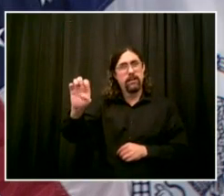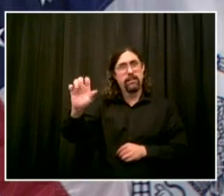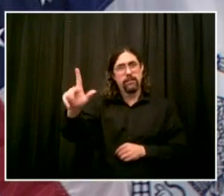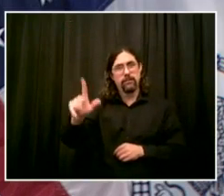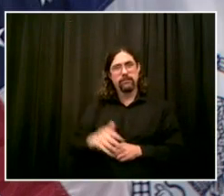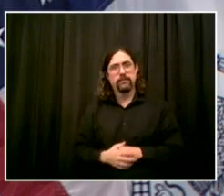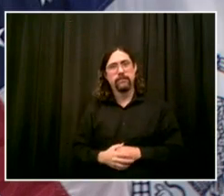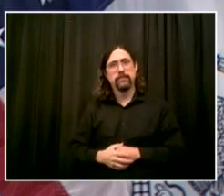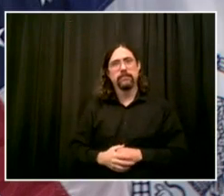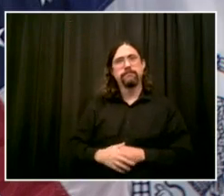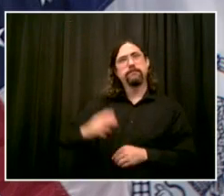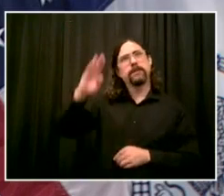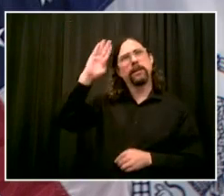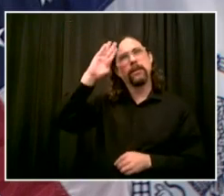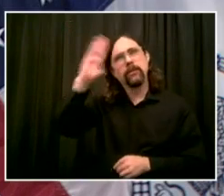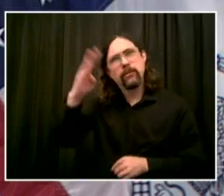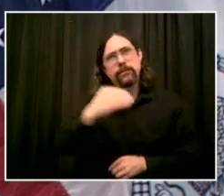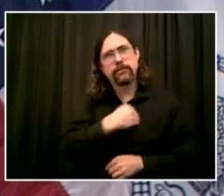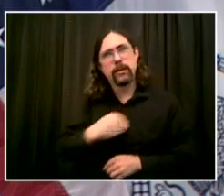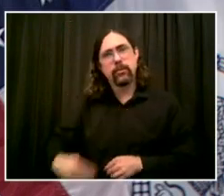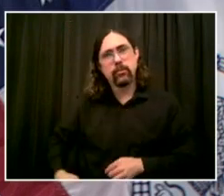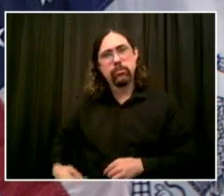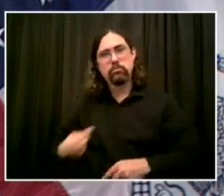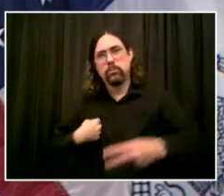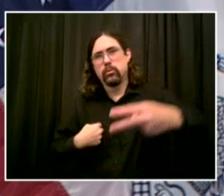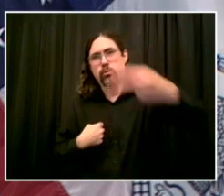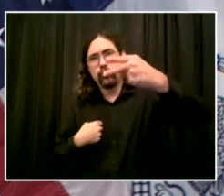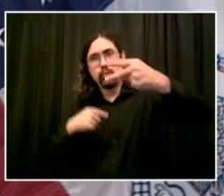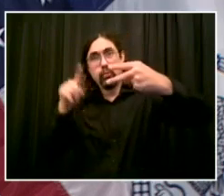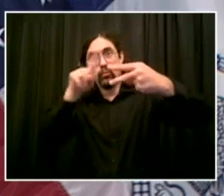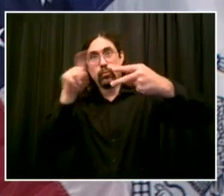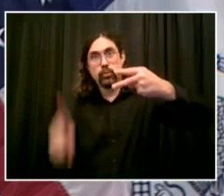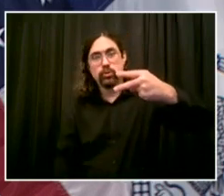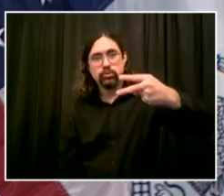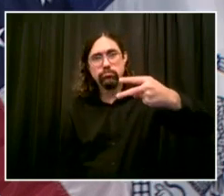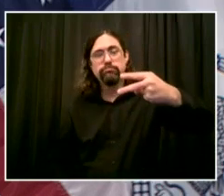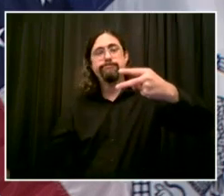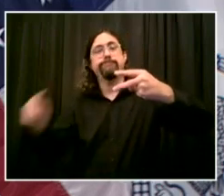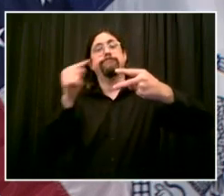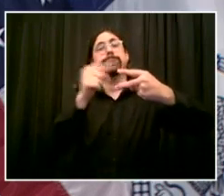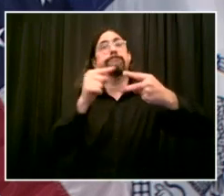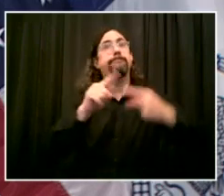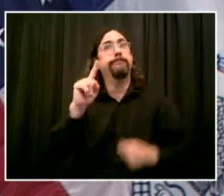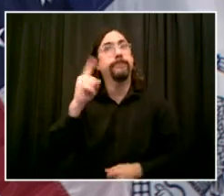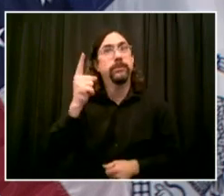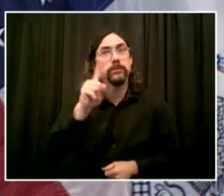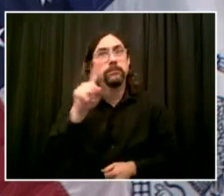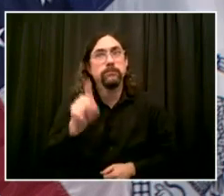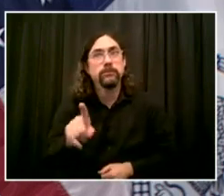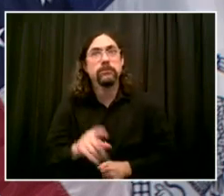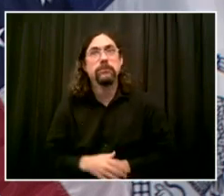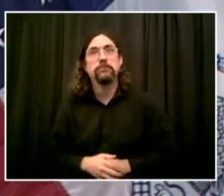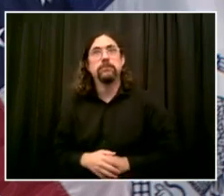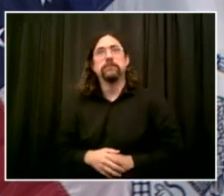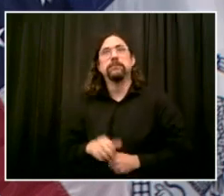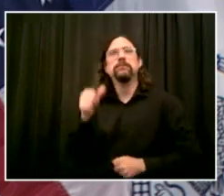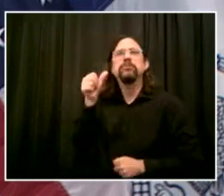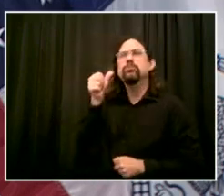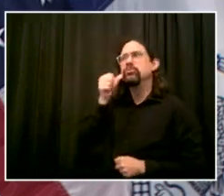The first one, yesterday, and I think today you may have said the same thing. You described the